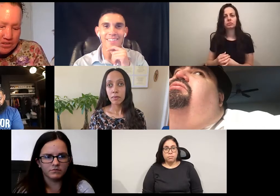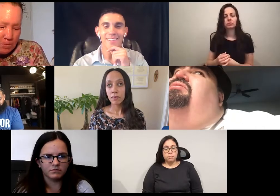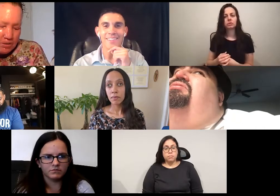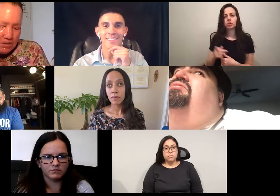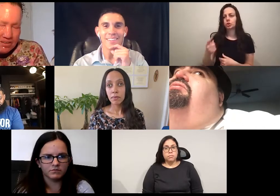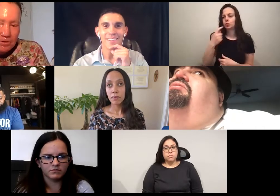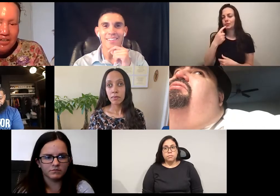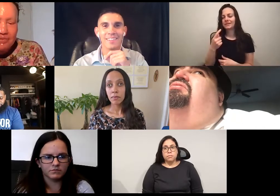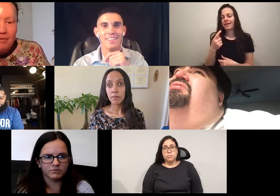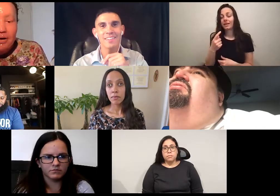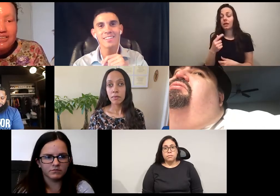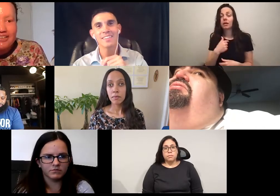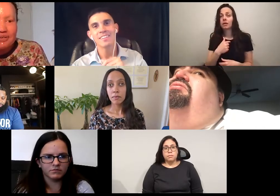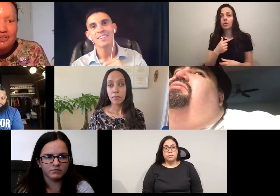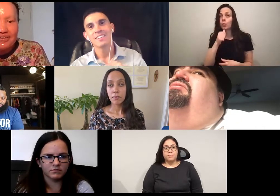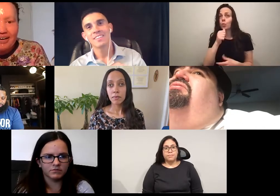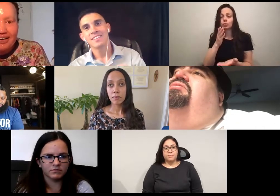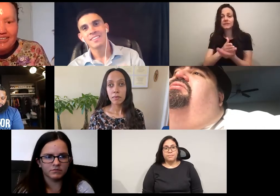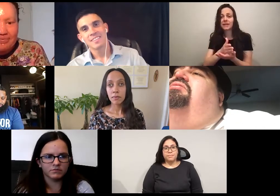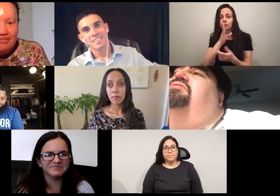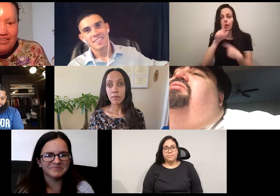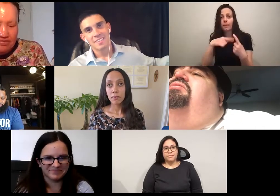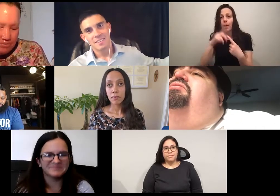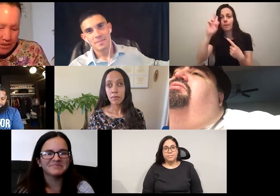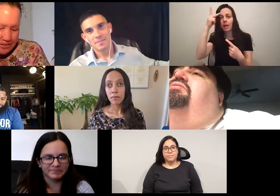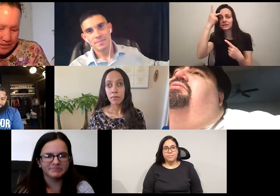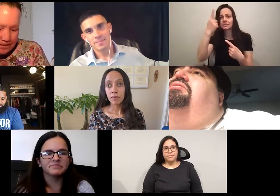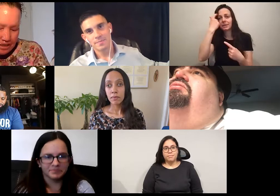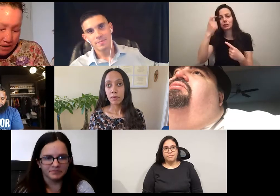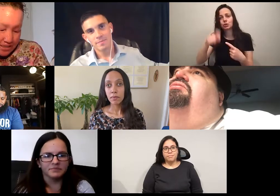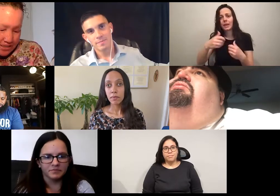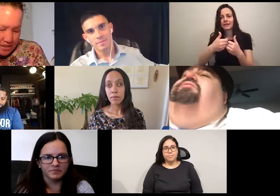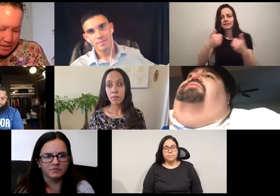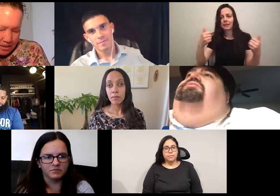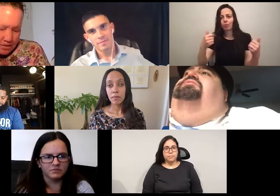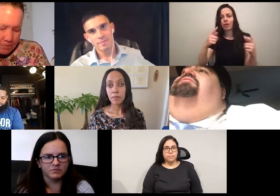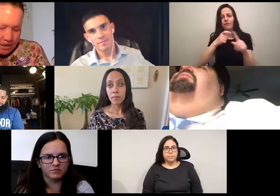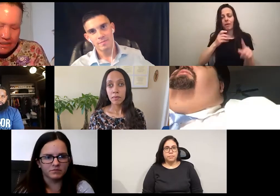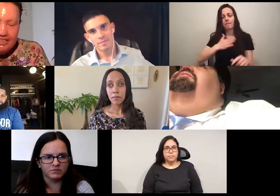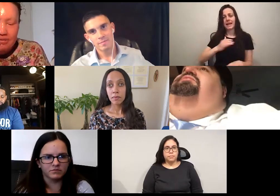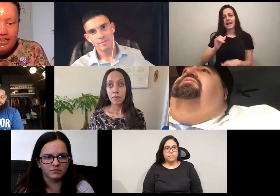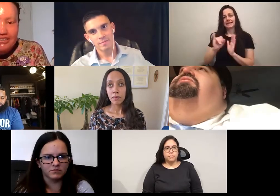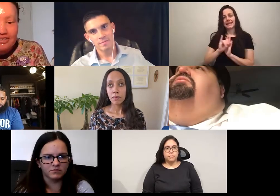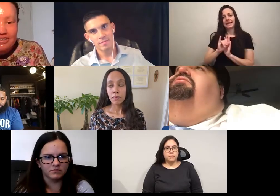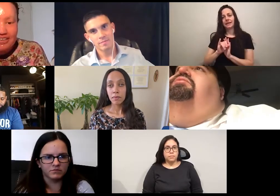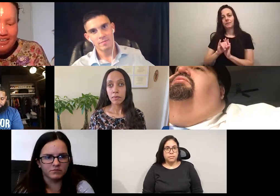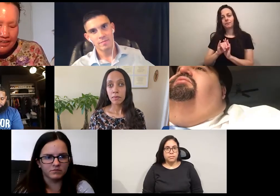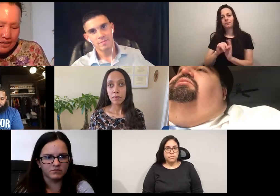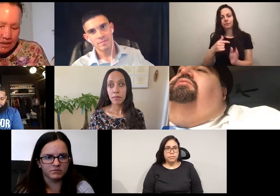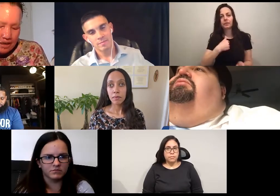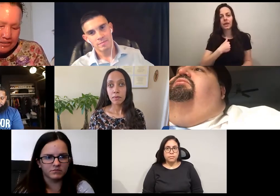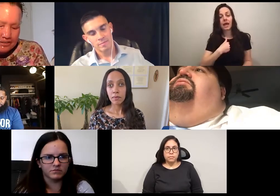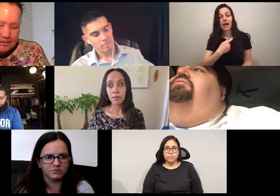not stop talking about politics because you can't separate that from your identity. And I said that we can't separate